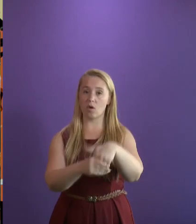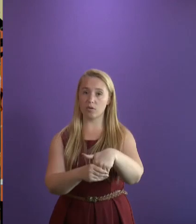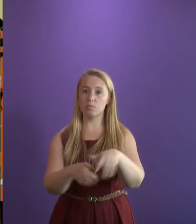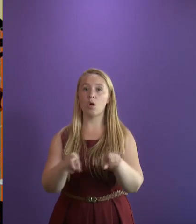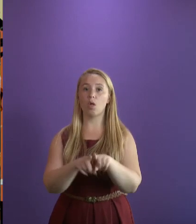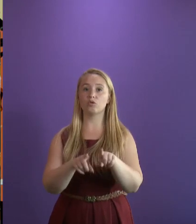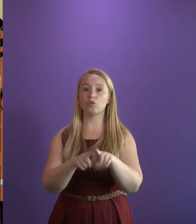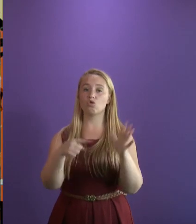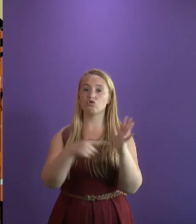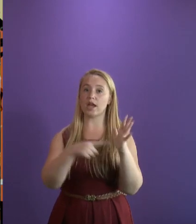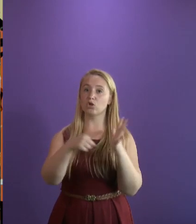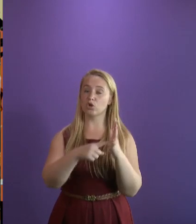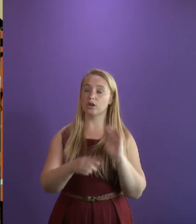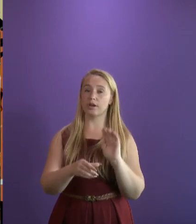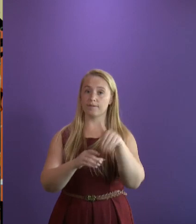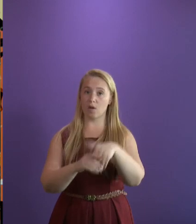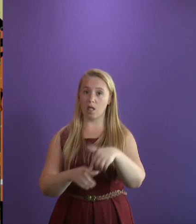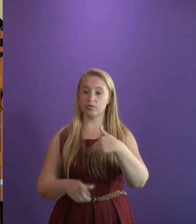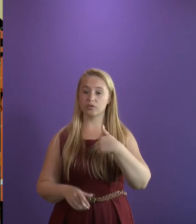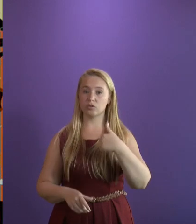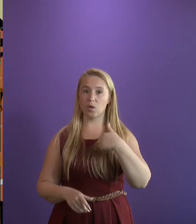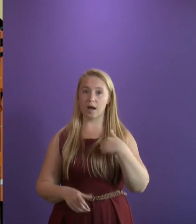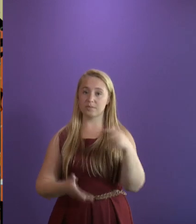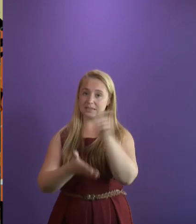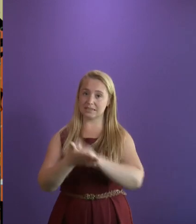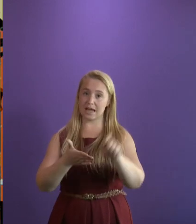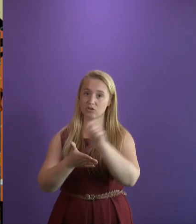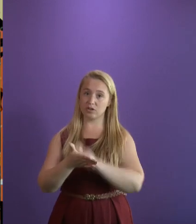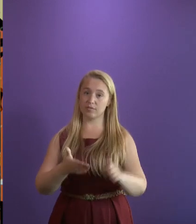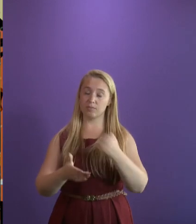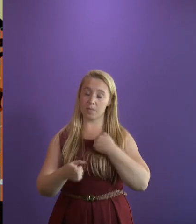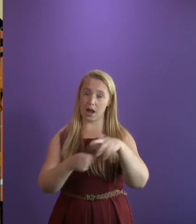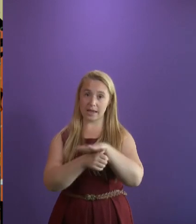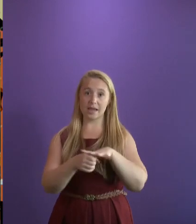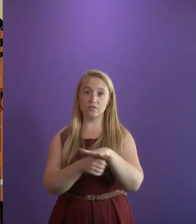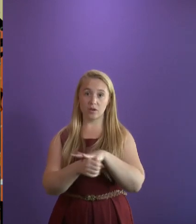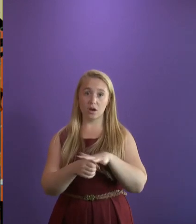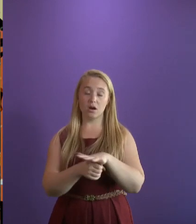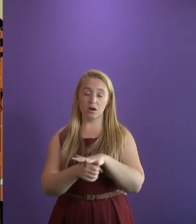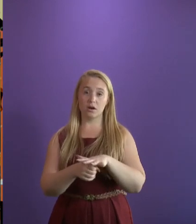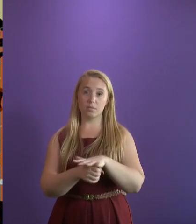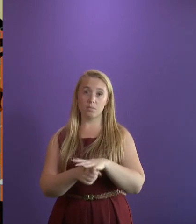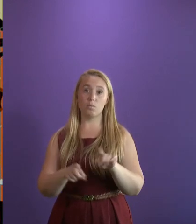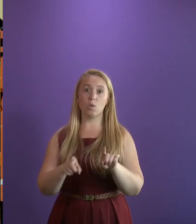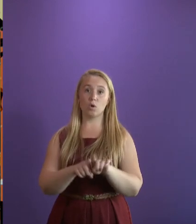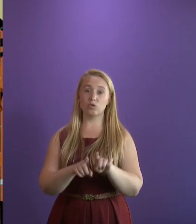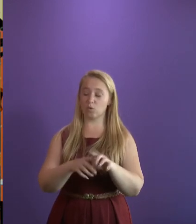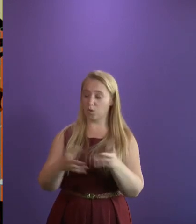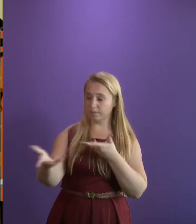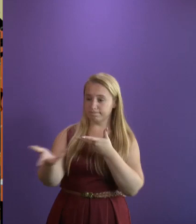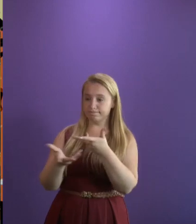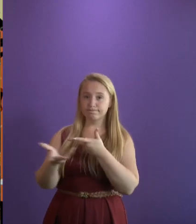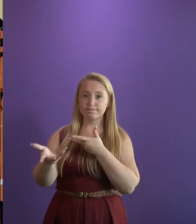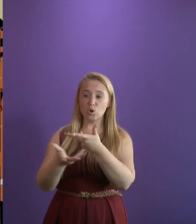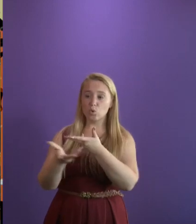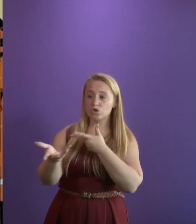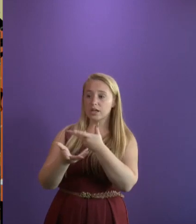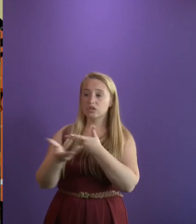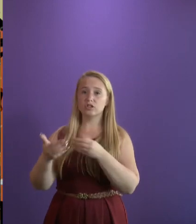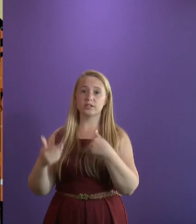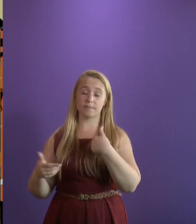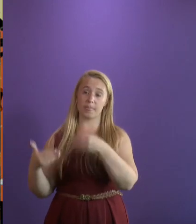trade union, so I'm now the branch secretary of the local trade union. I also do the lead negotiations with Scottish Borders Council to